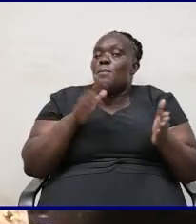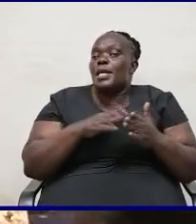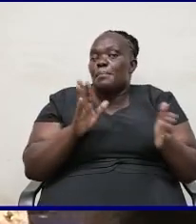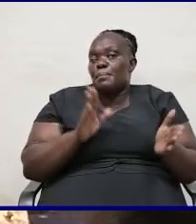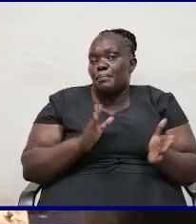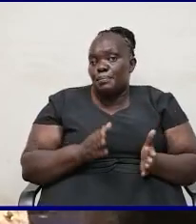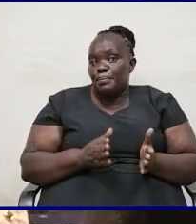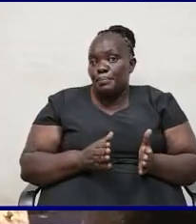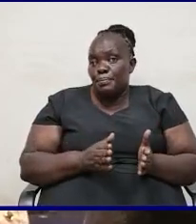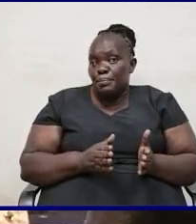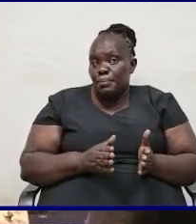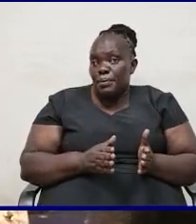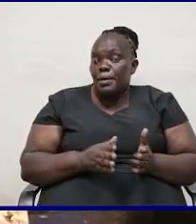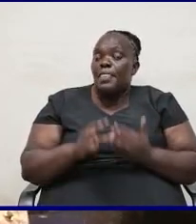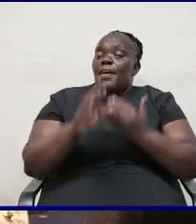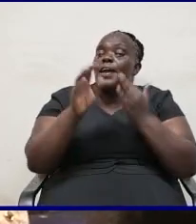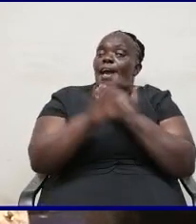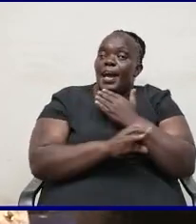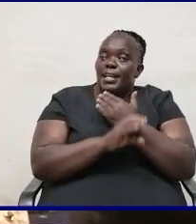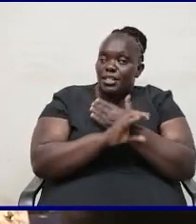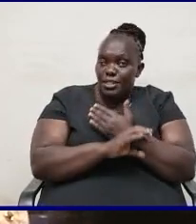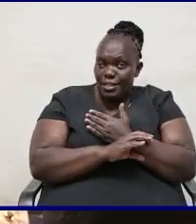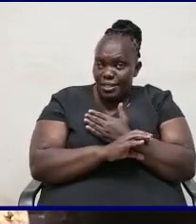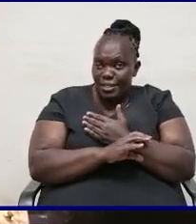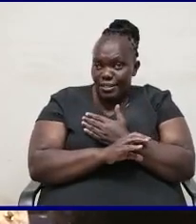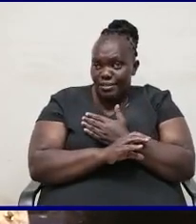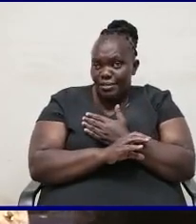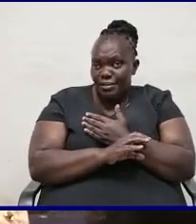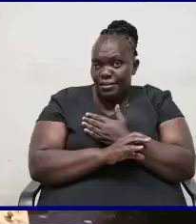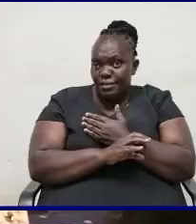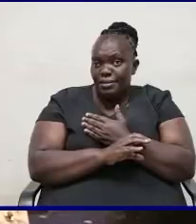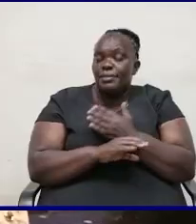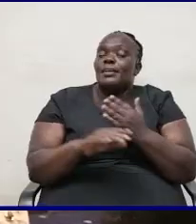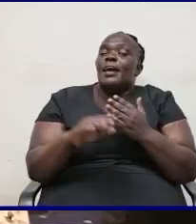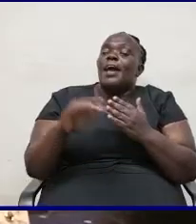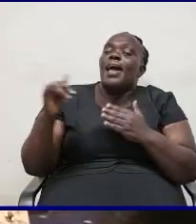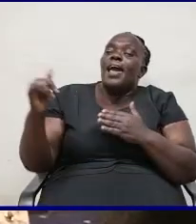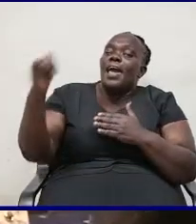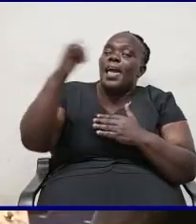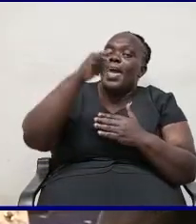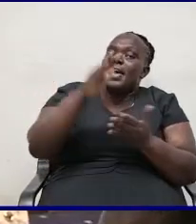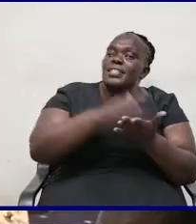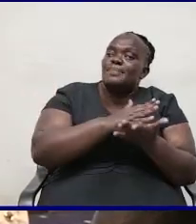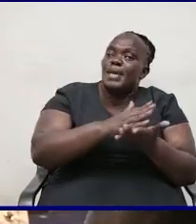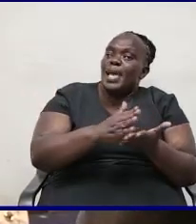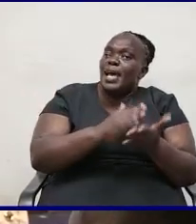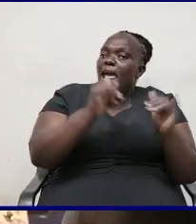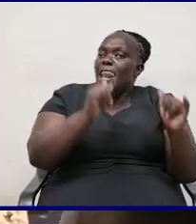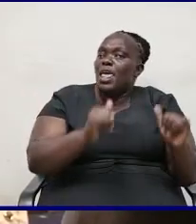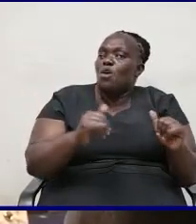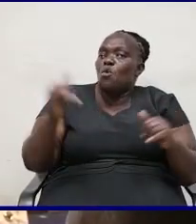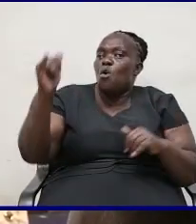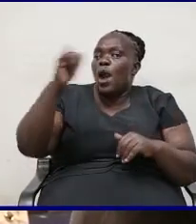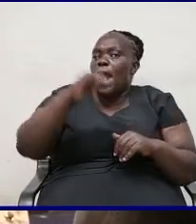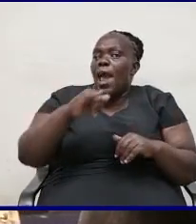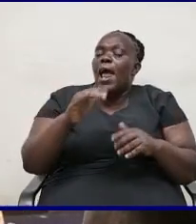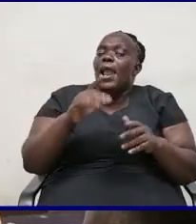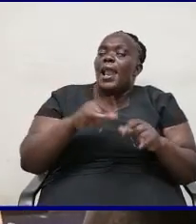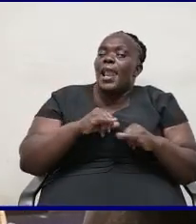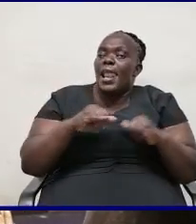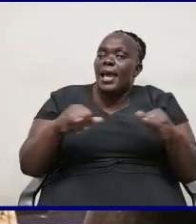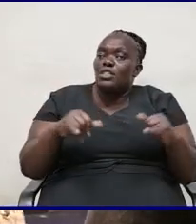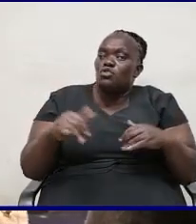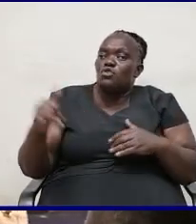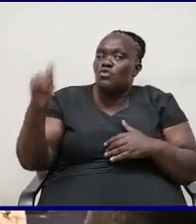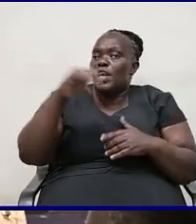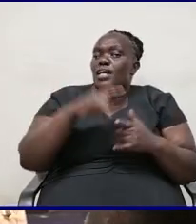up the country is the airspace. I've been opening up new airlines, allowing new airlines to